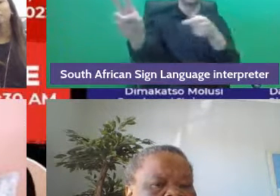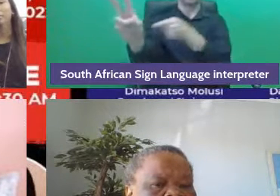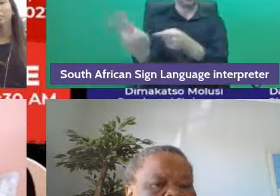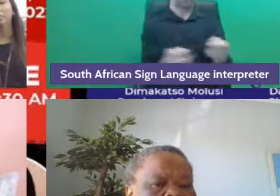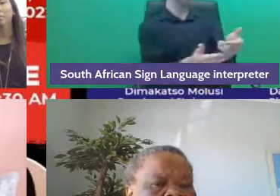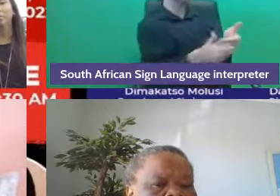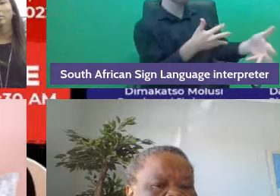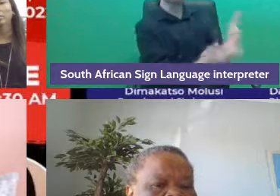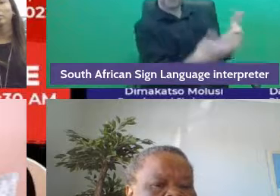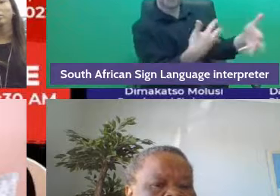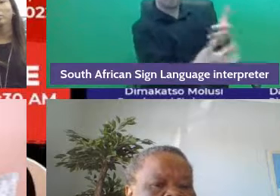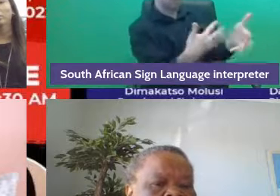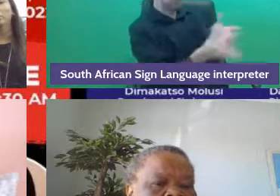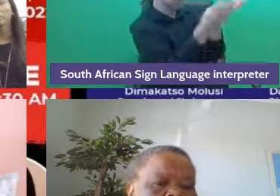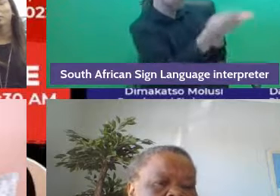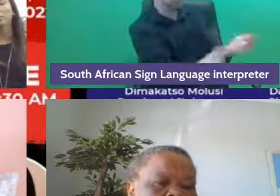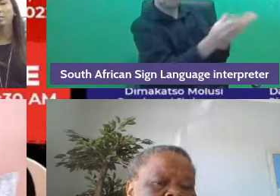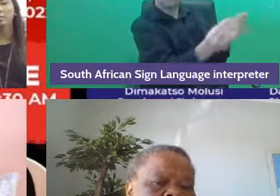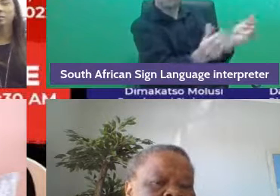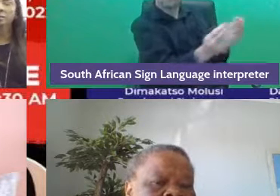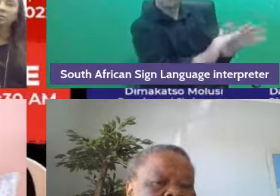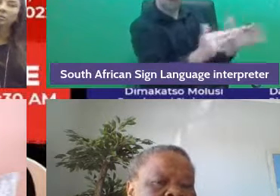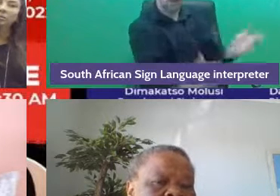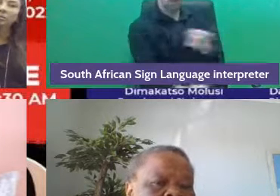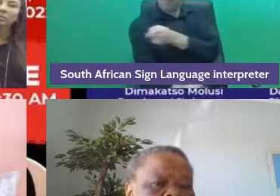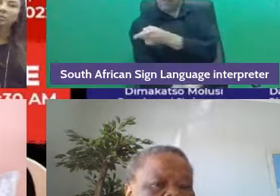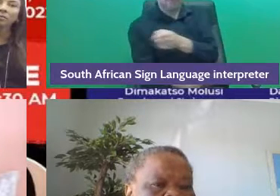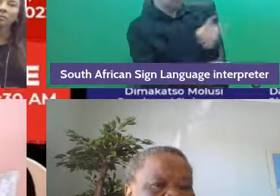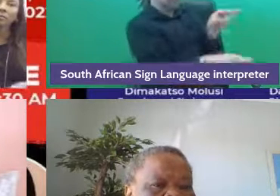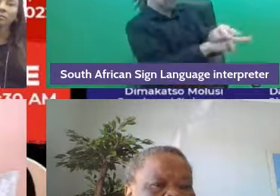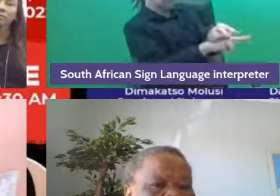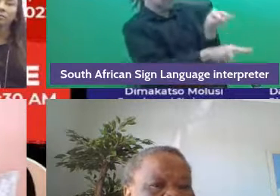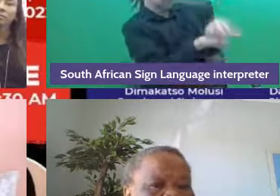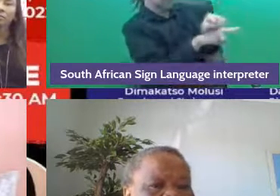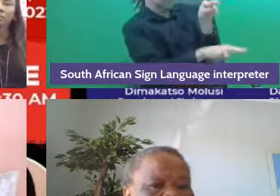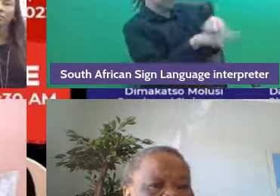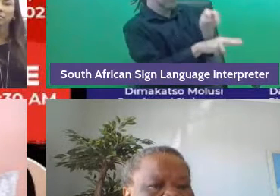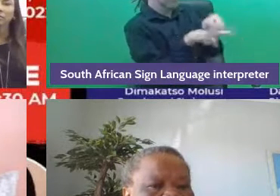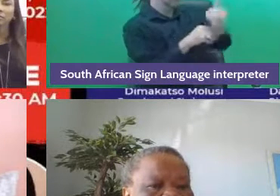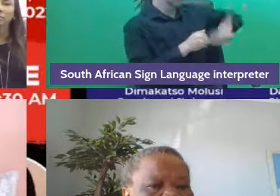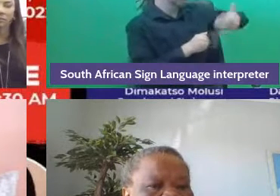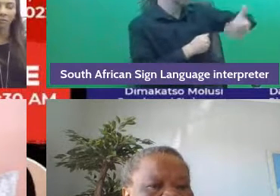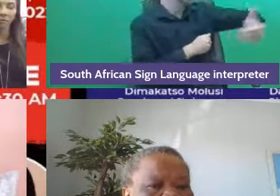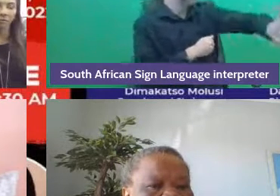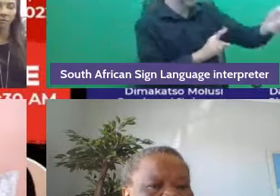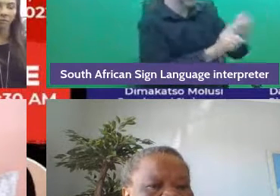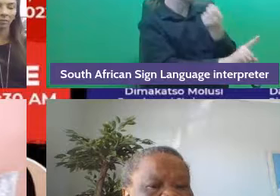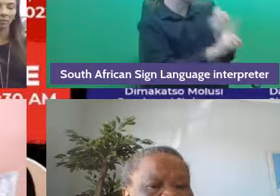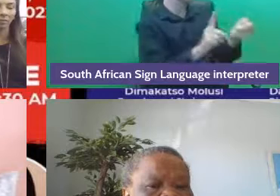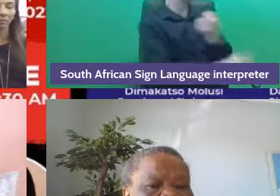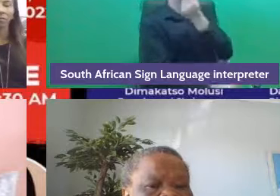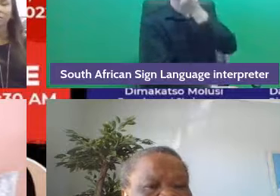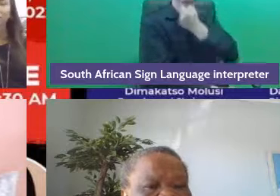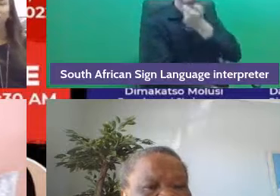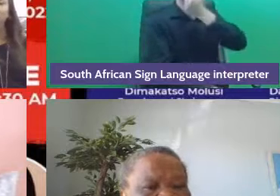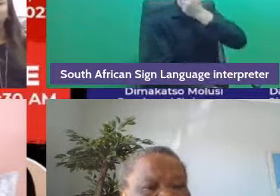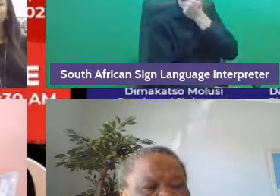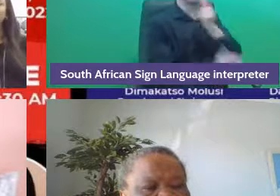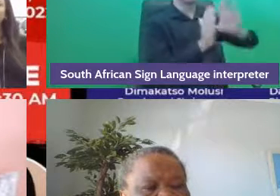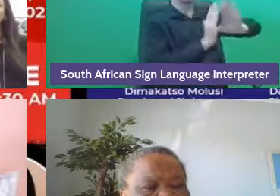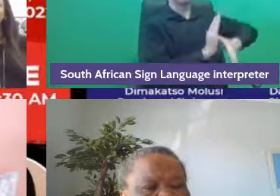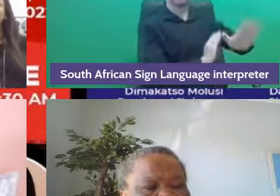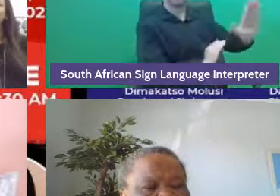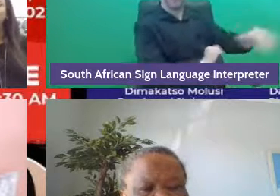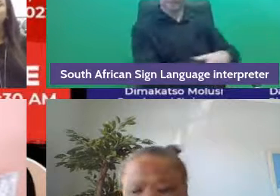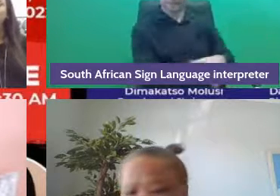they are monitoring this case. So just to highlight, KZN